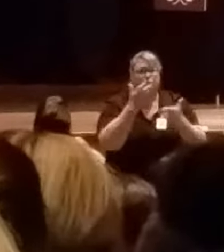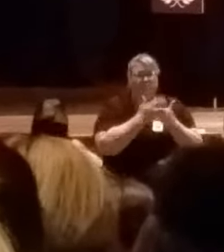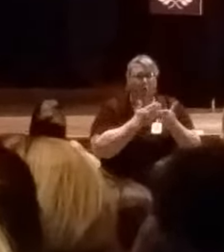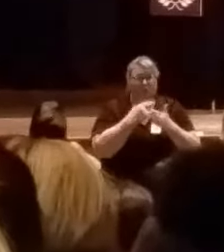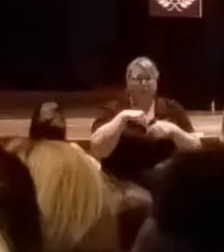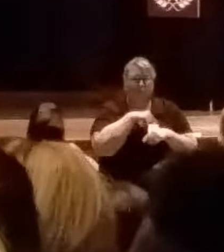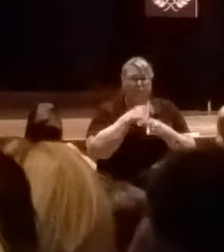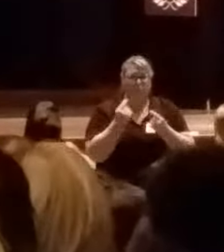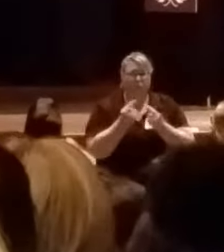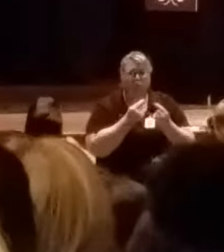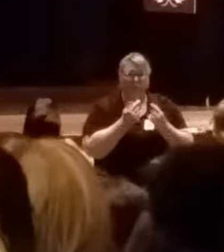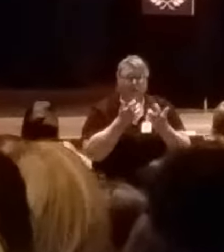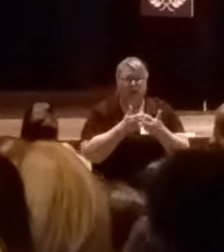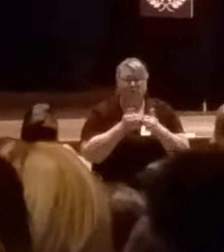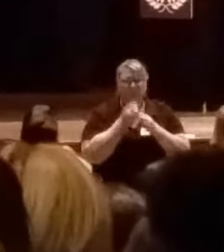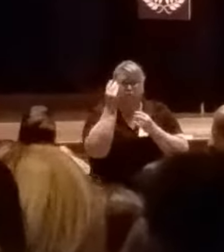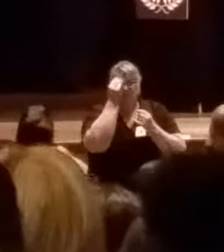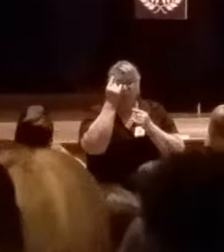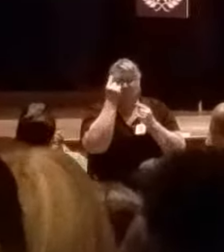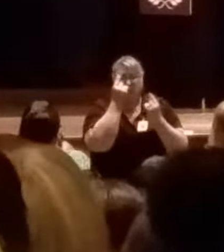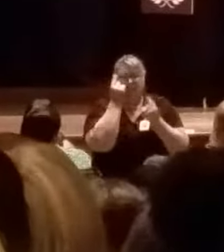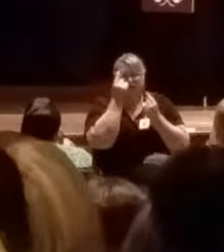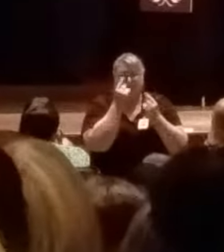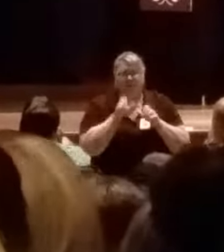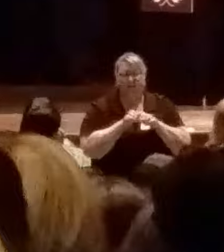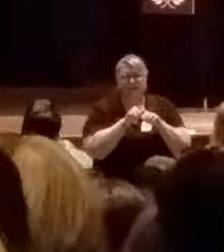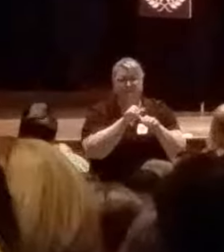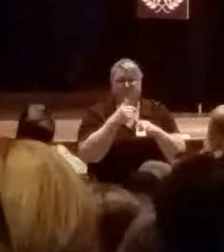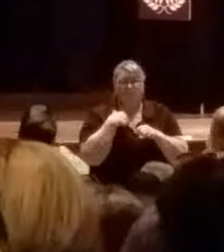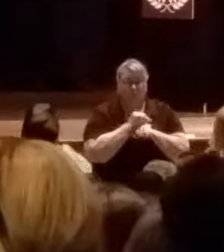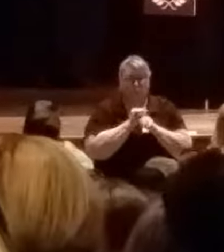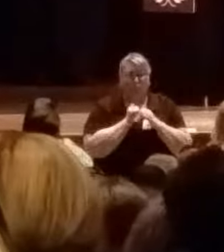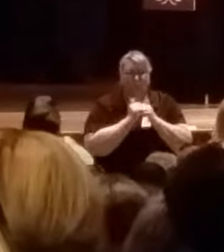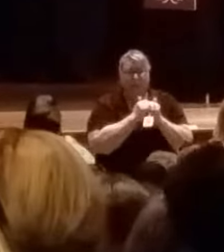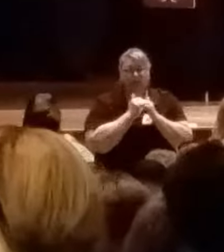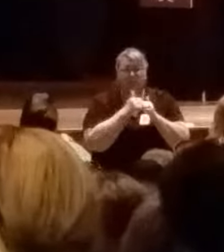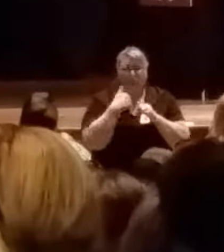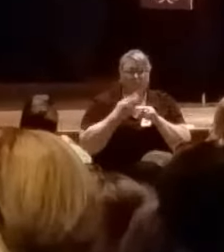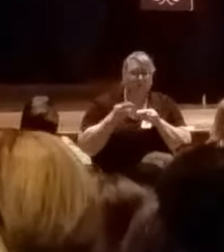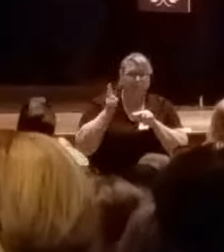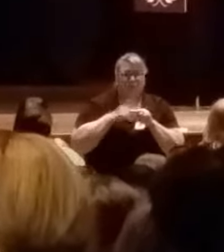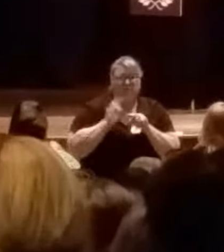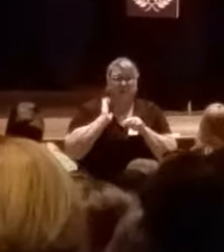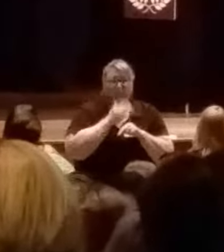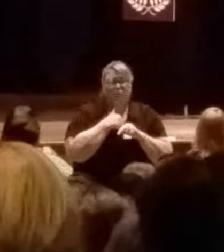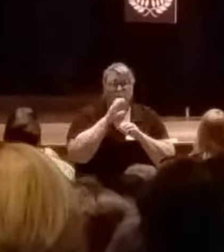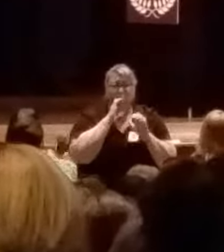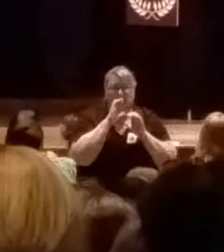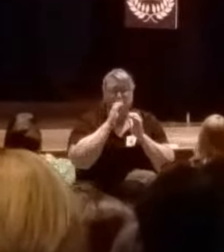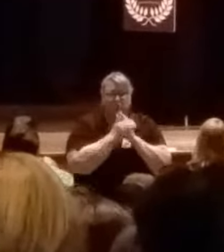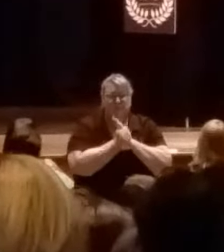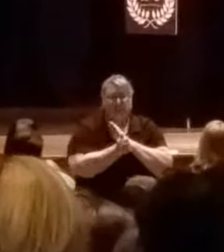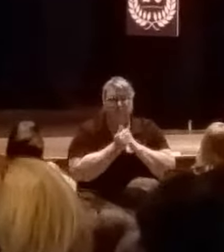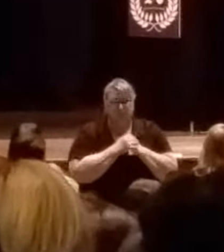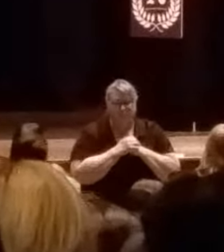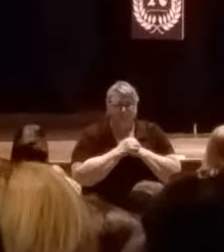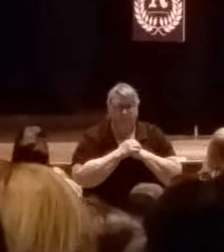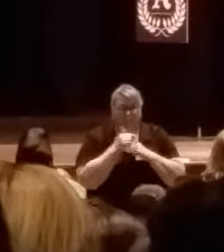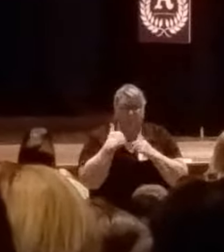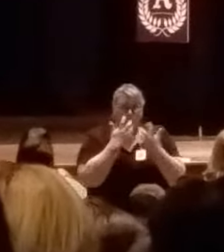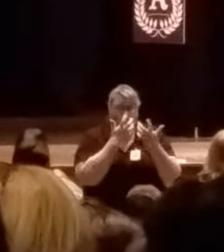do as we engage in critical thinking activities. When we work together, we increase our communication skills.